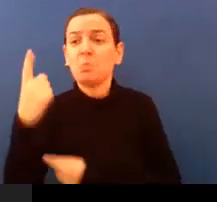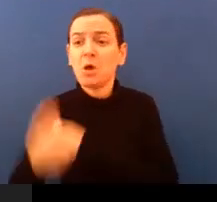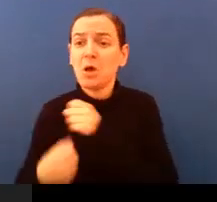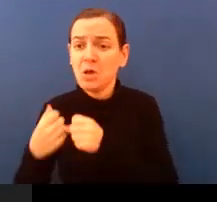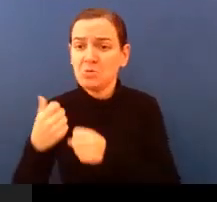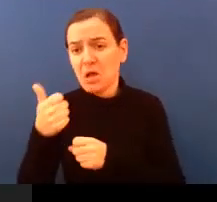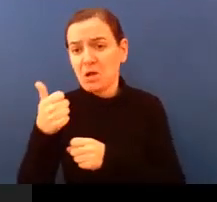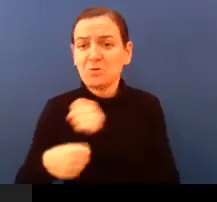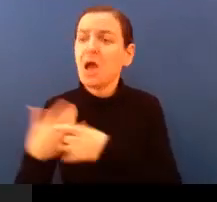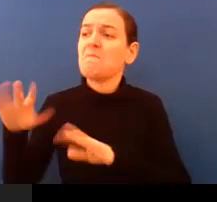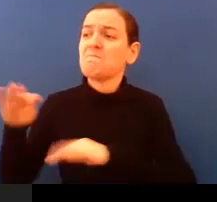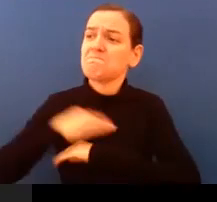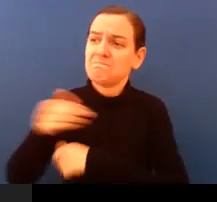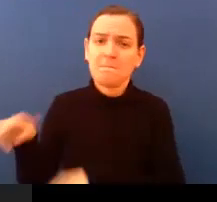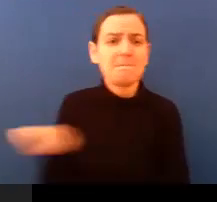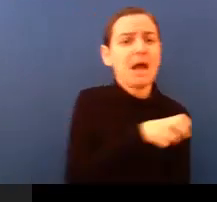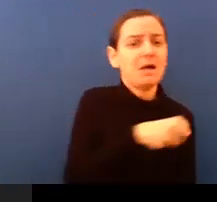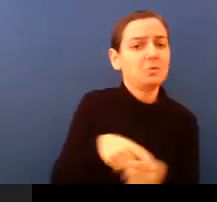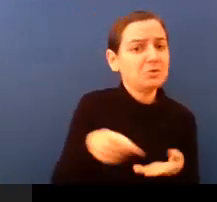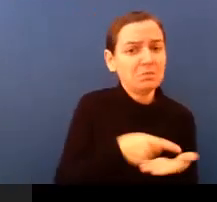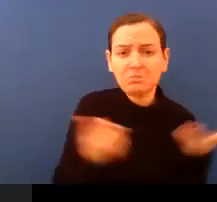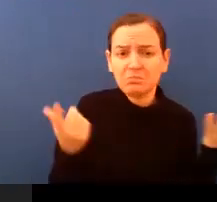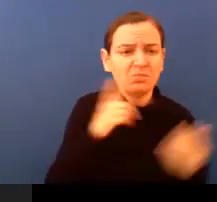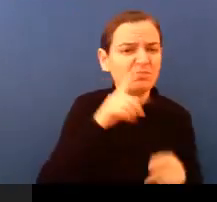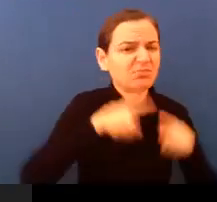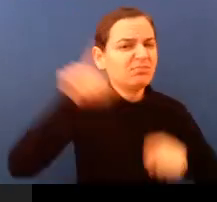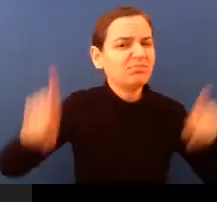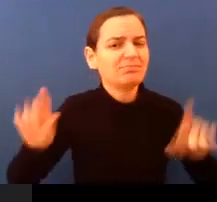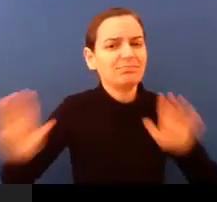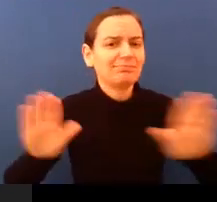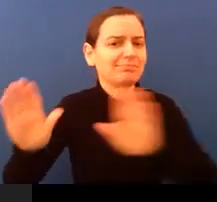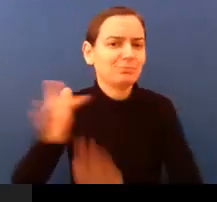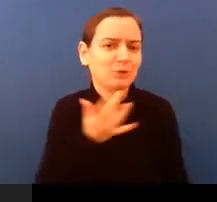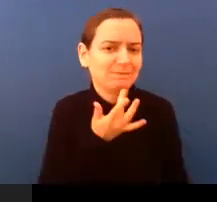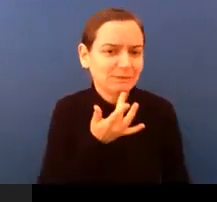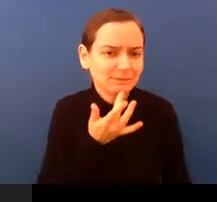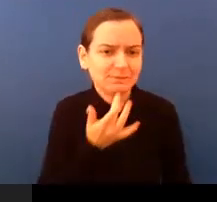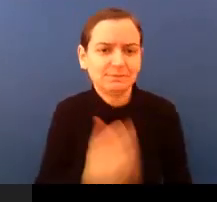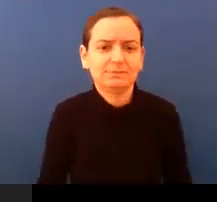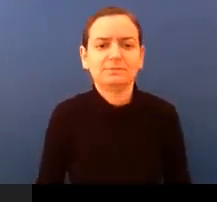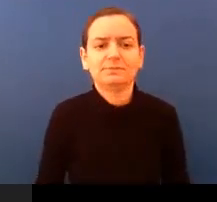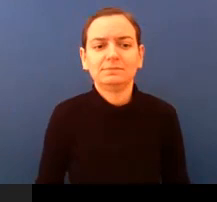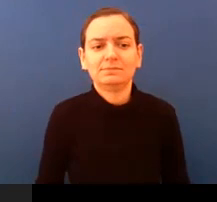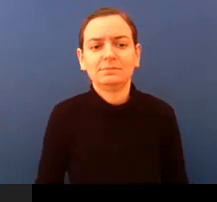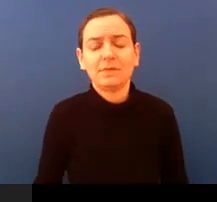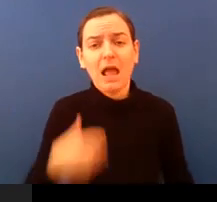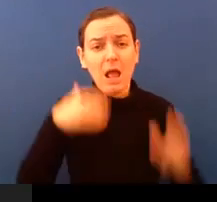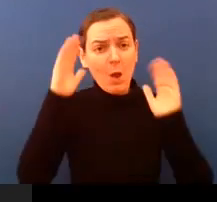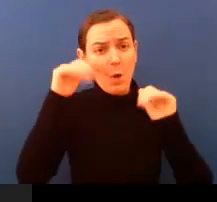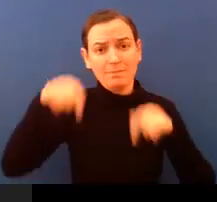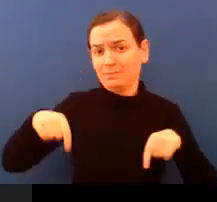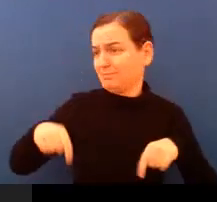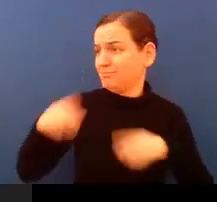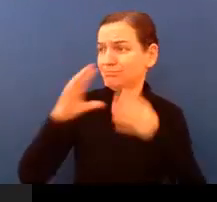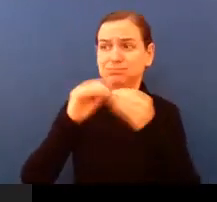presentation has answered some of your questions on guide dogs, and you're thinking if a guide dog is an appropriate